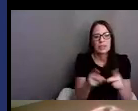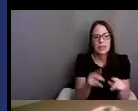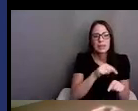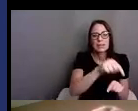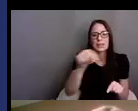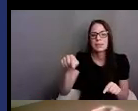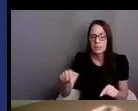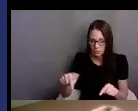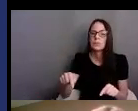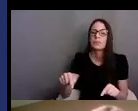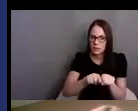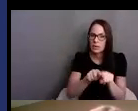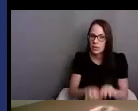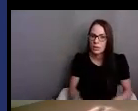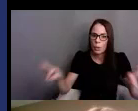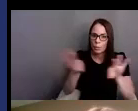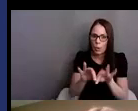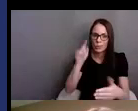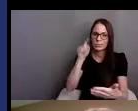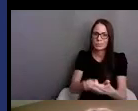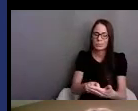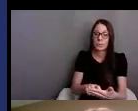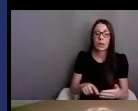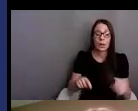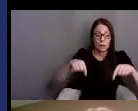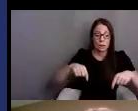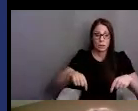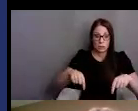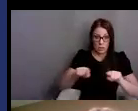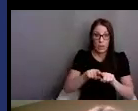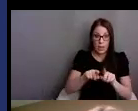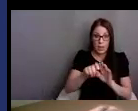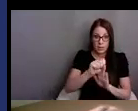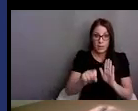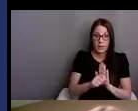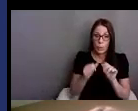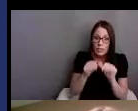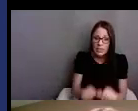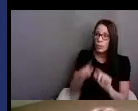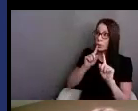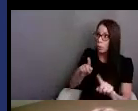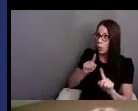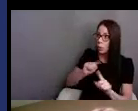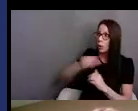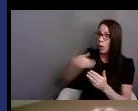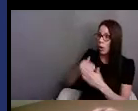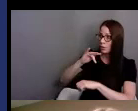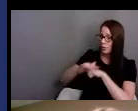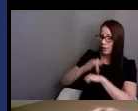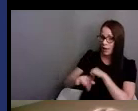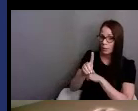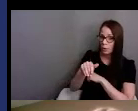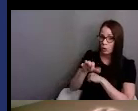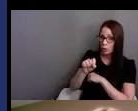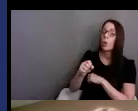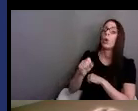also important to note that as a state, we continue to order all of the available doses. We will be working